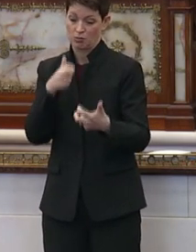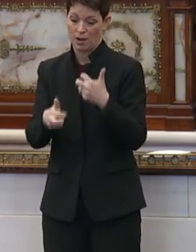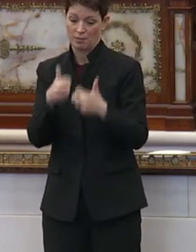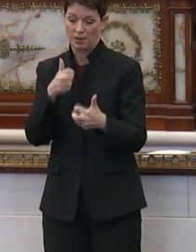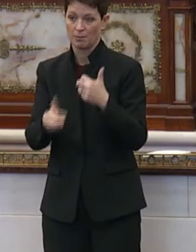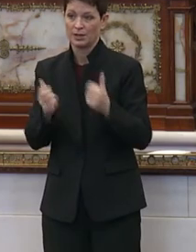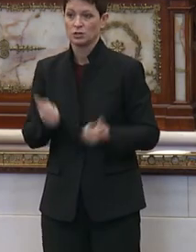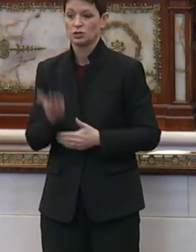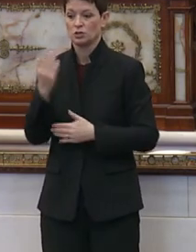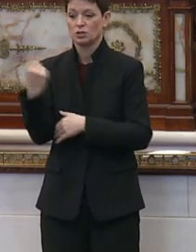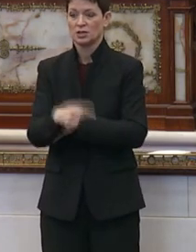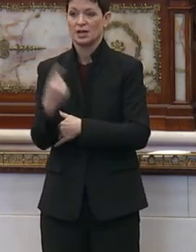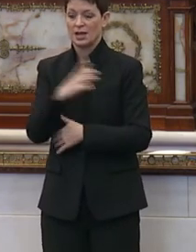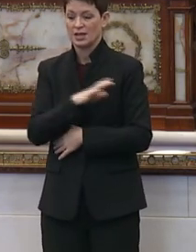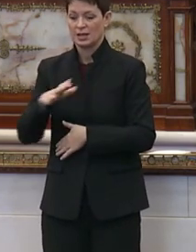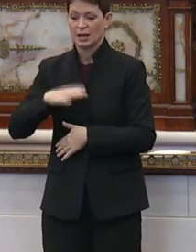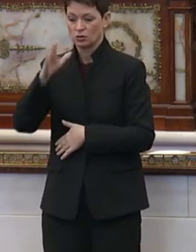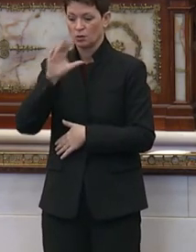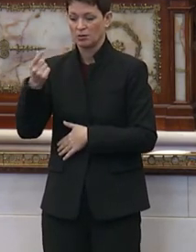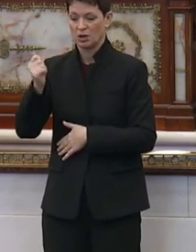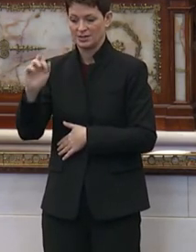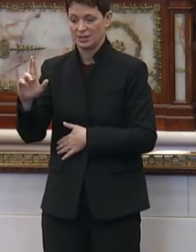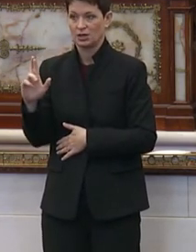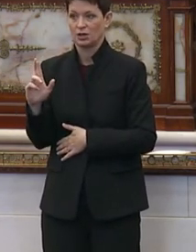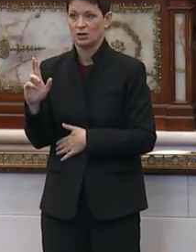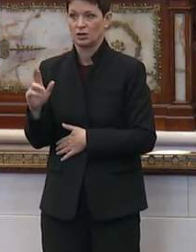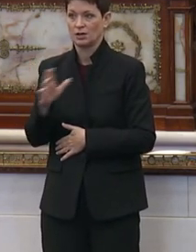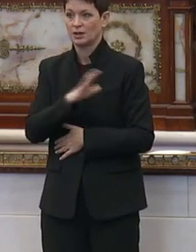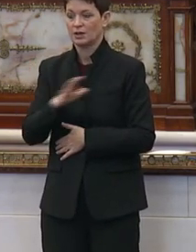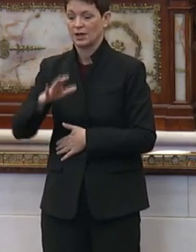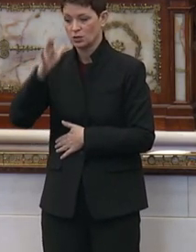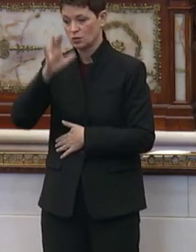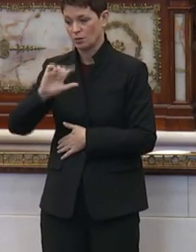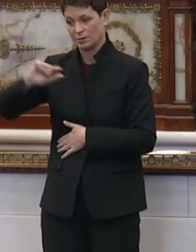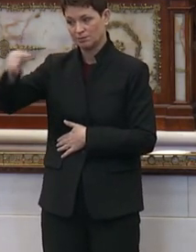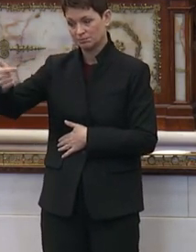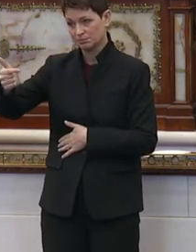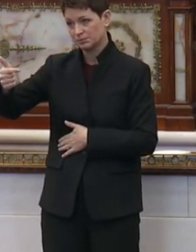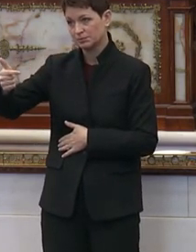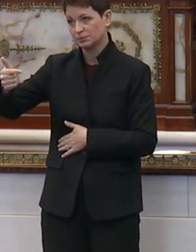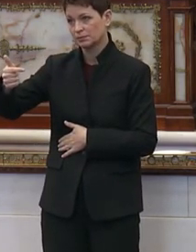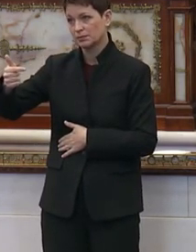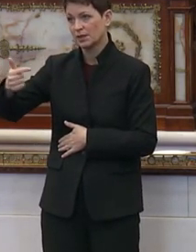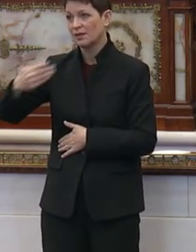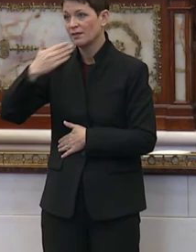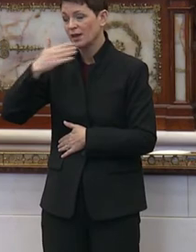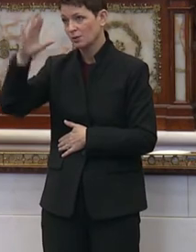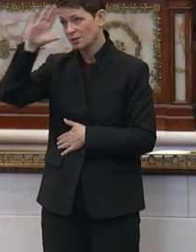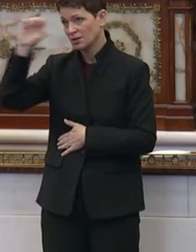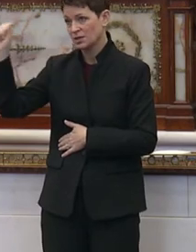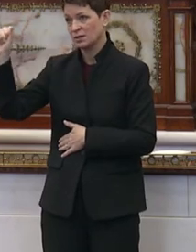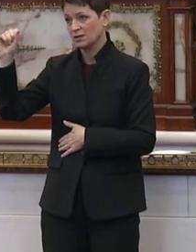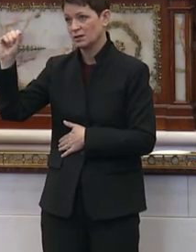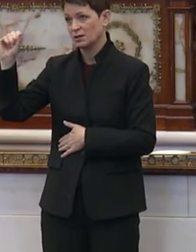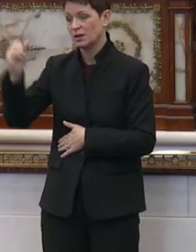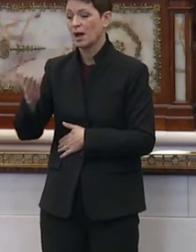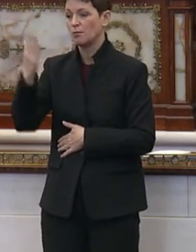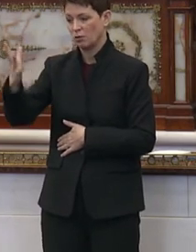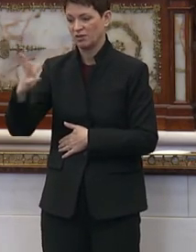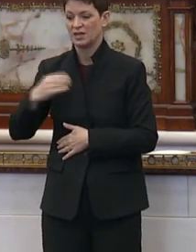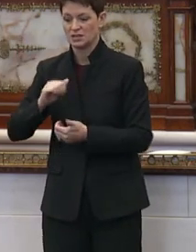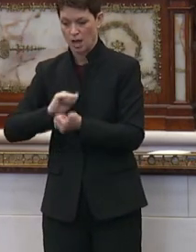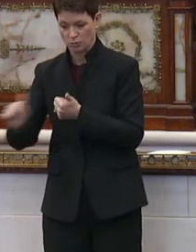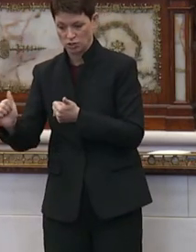problem, introduced today by Councilwoman Gauthier. Chair recognizes Councilwoman Gauthier. Thank you, Mr. President. I move